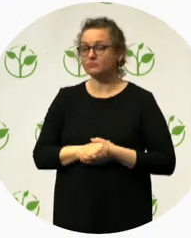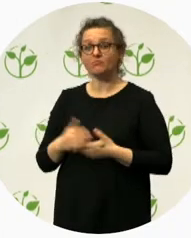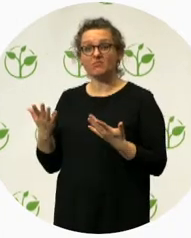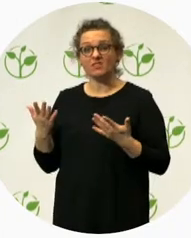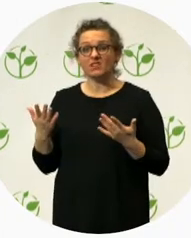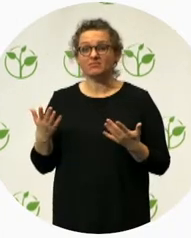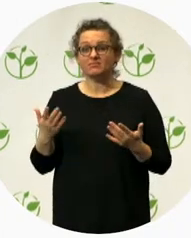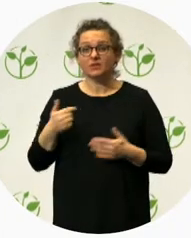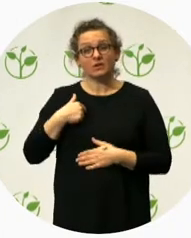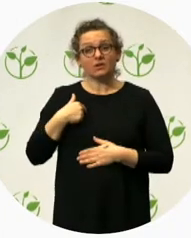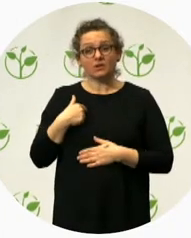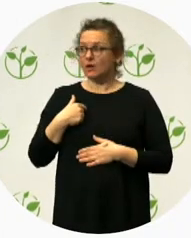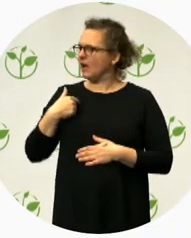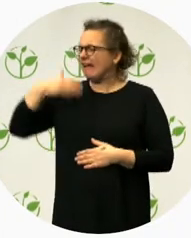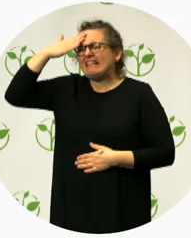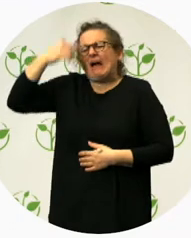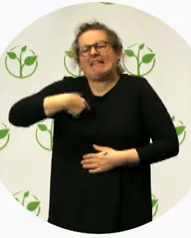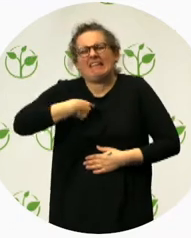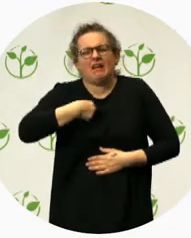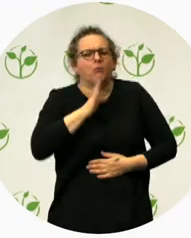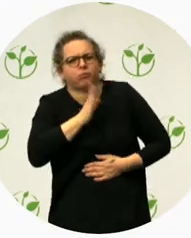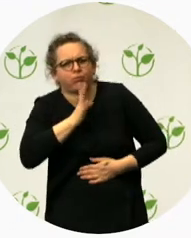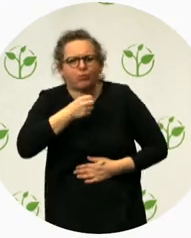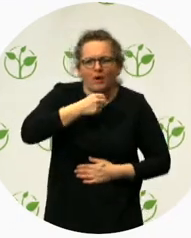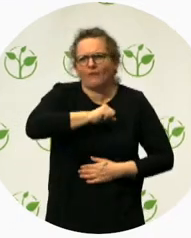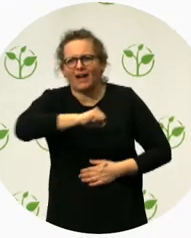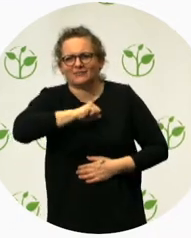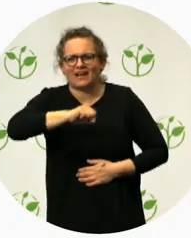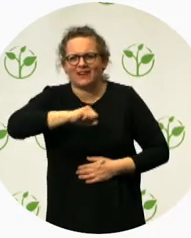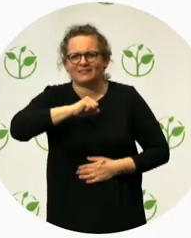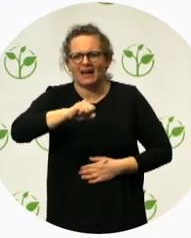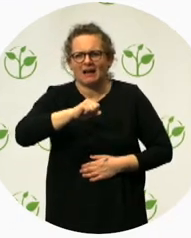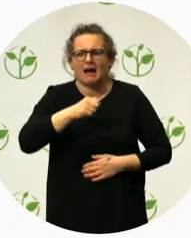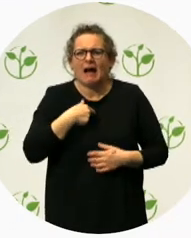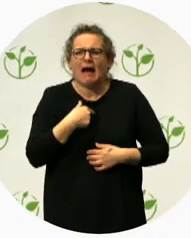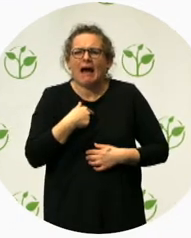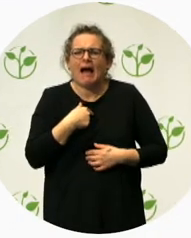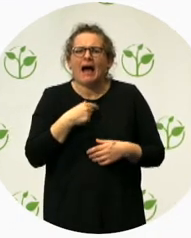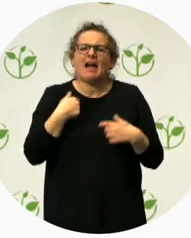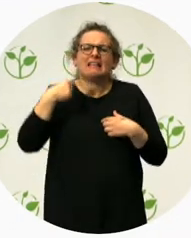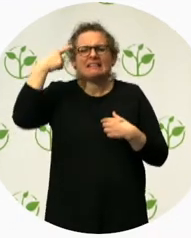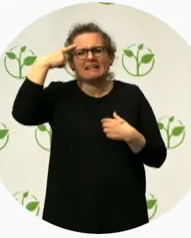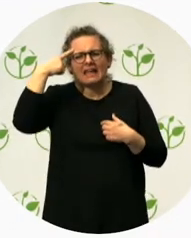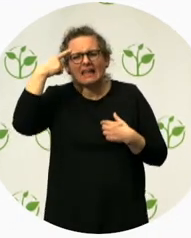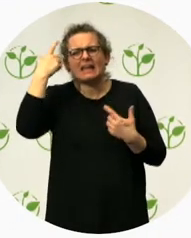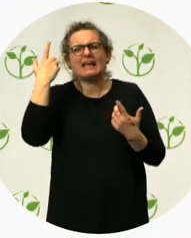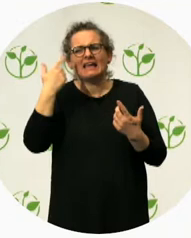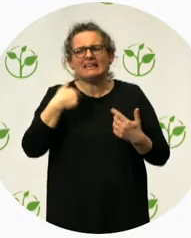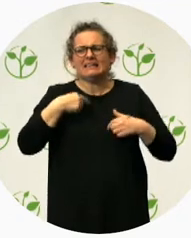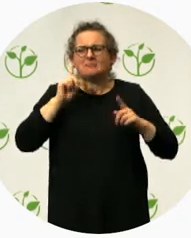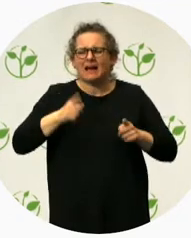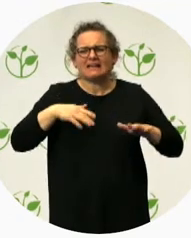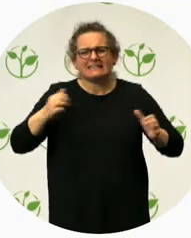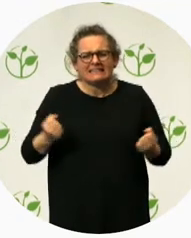speak very fast, so I'm a hypocrite to say this, but we should all remember to try and speak a little slower. And also,